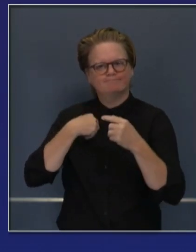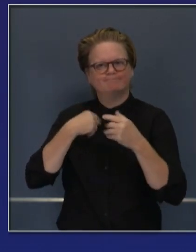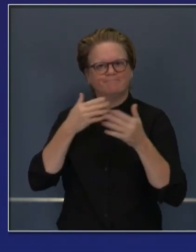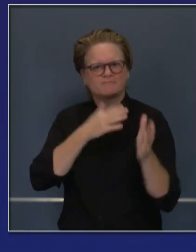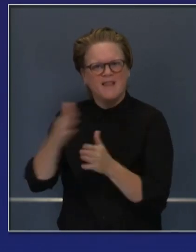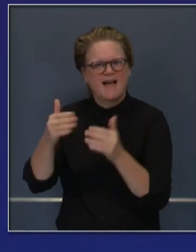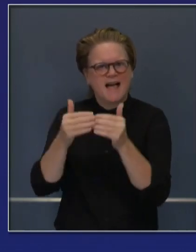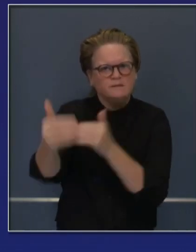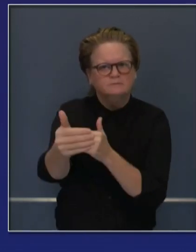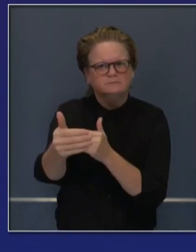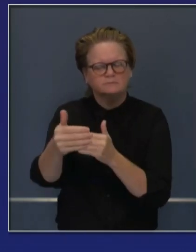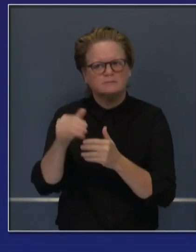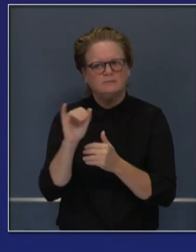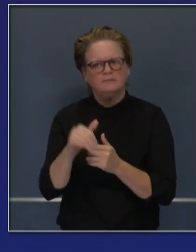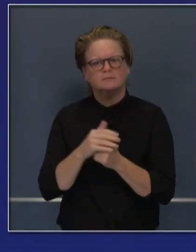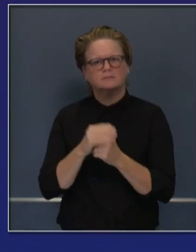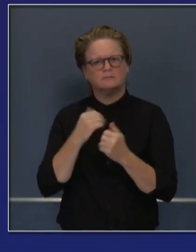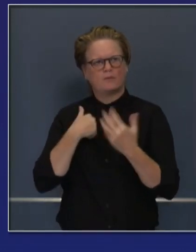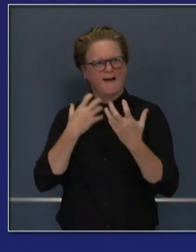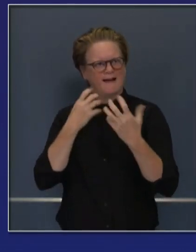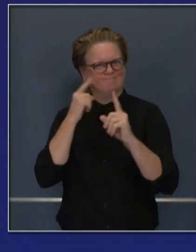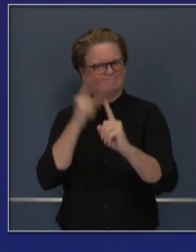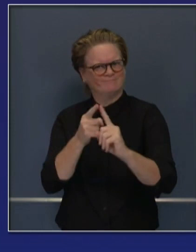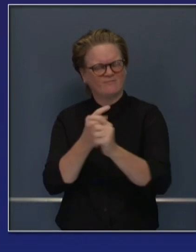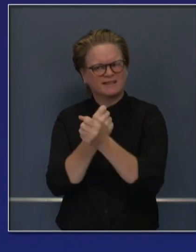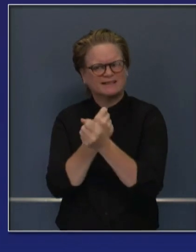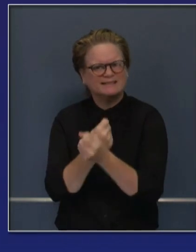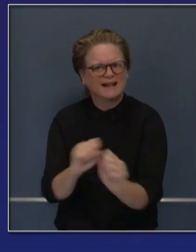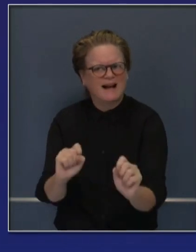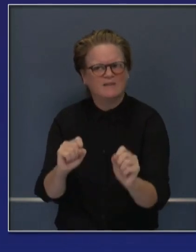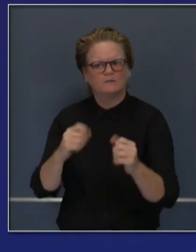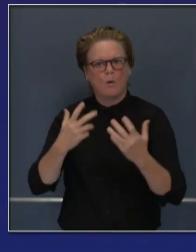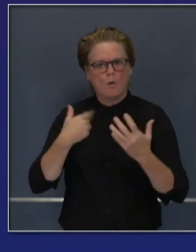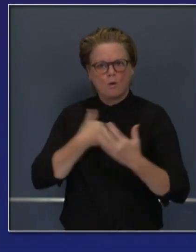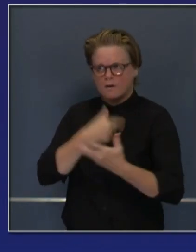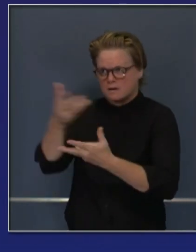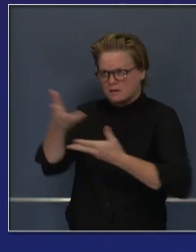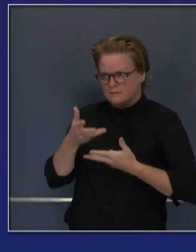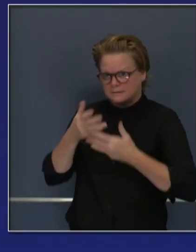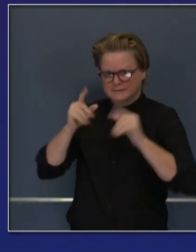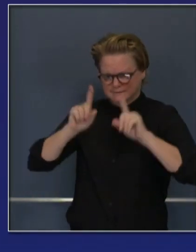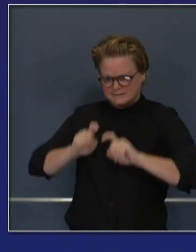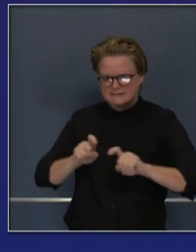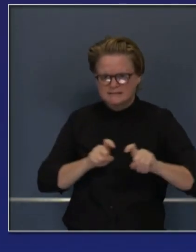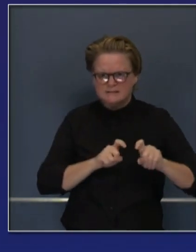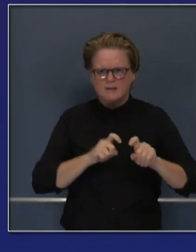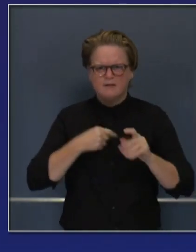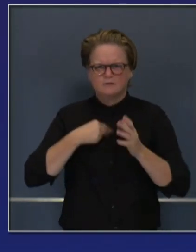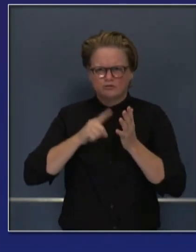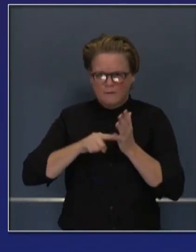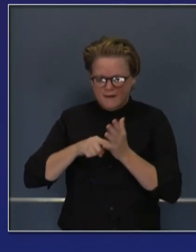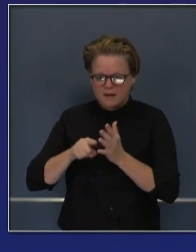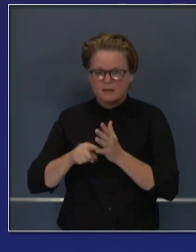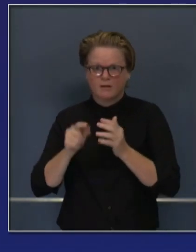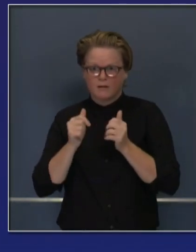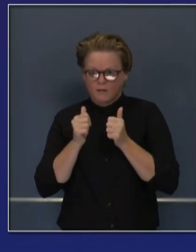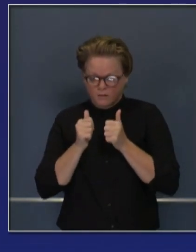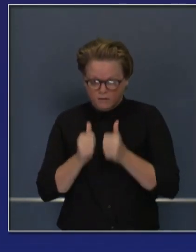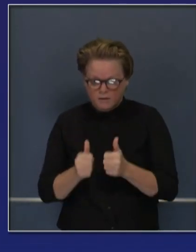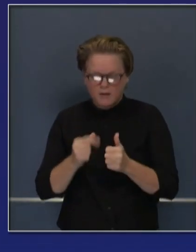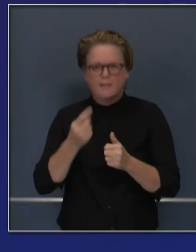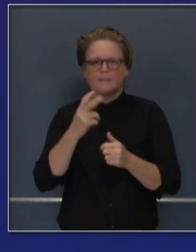equitable distribution of the vaccine. And I'll remind you, the focus on equitable,